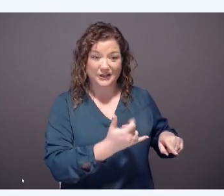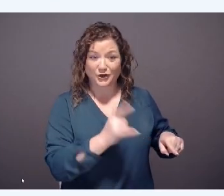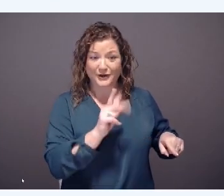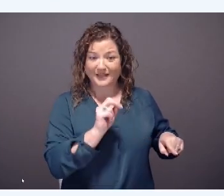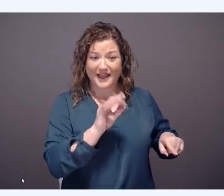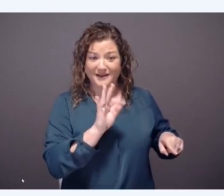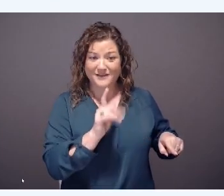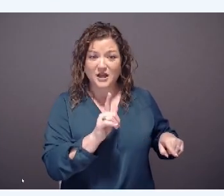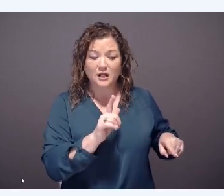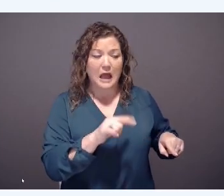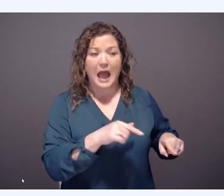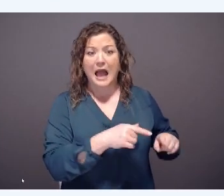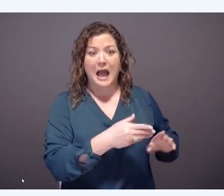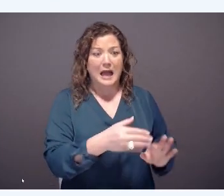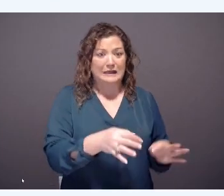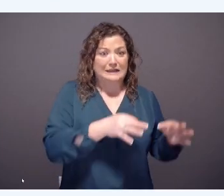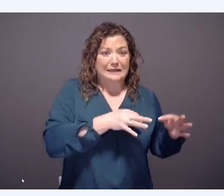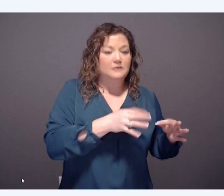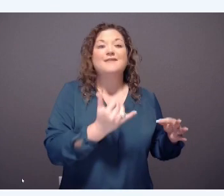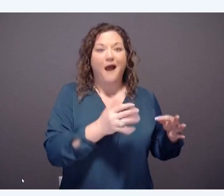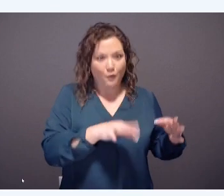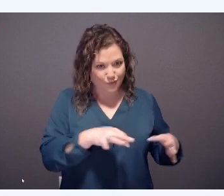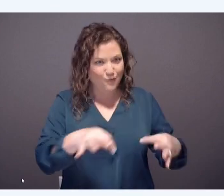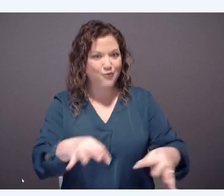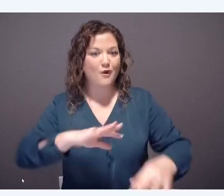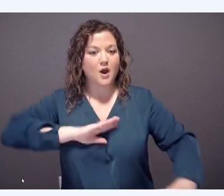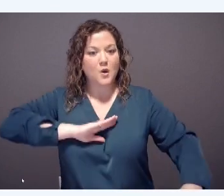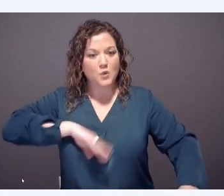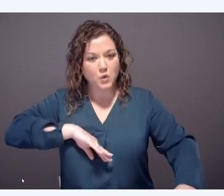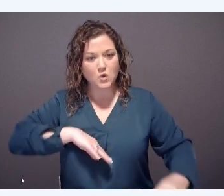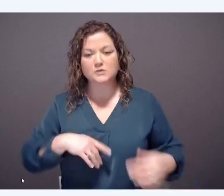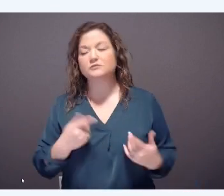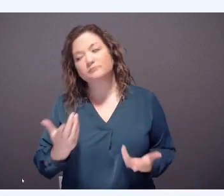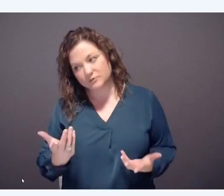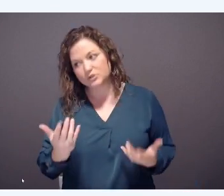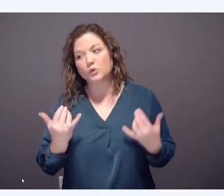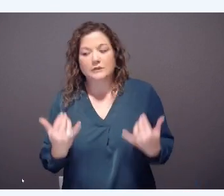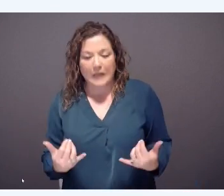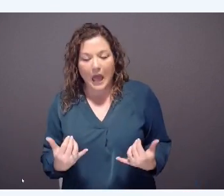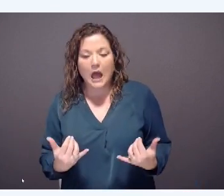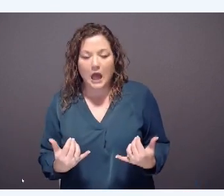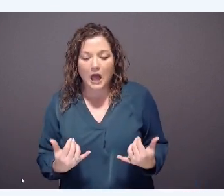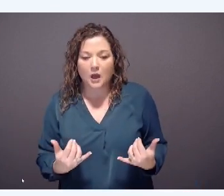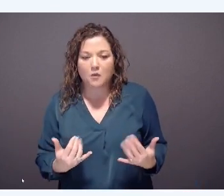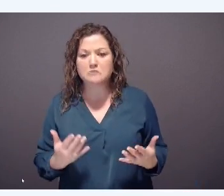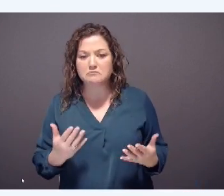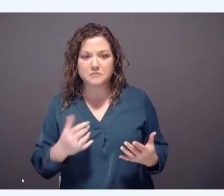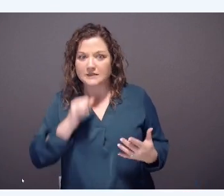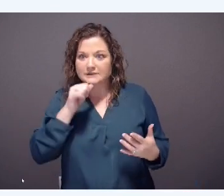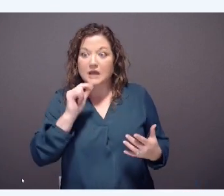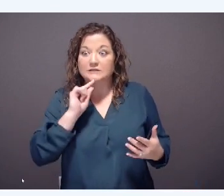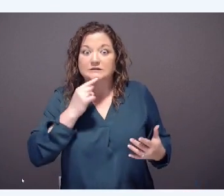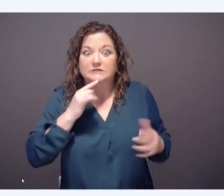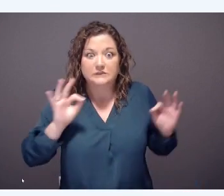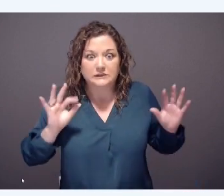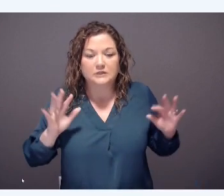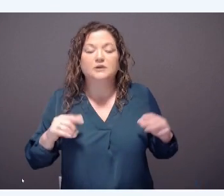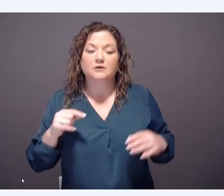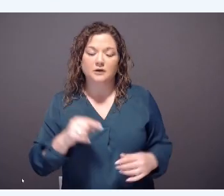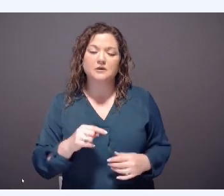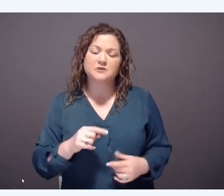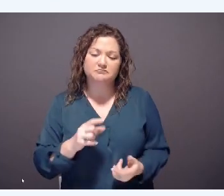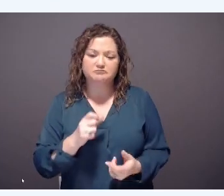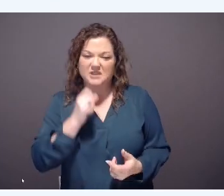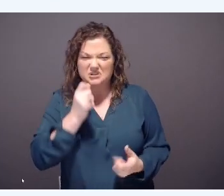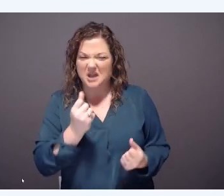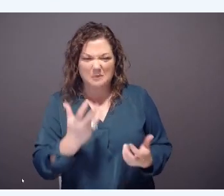And so the pre-opening inspection is not quite as intensive as a landfill pre-opening inspection. There's just not as many moving parts.